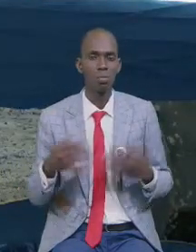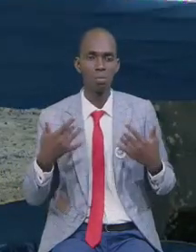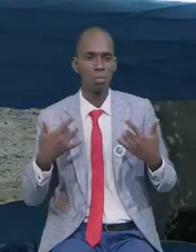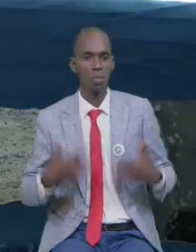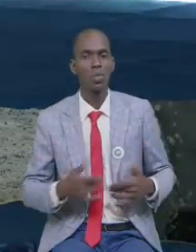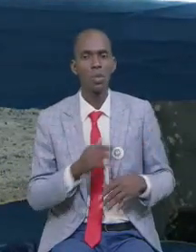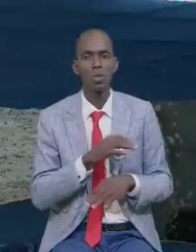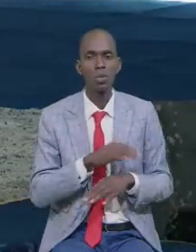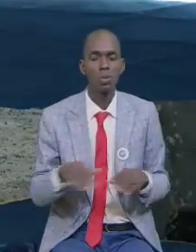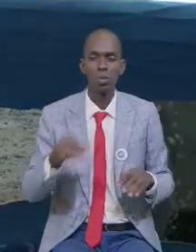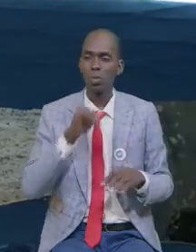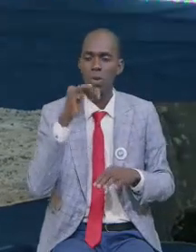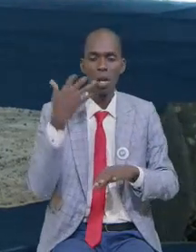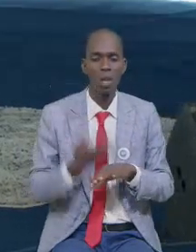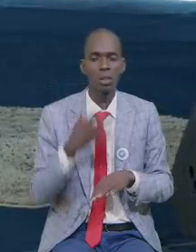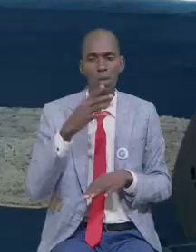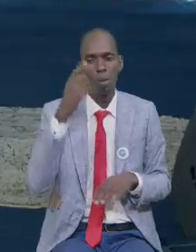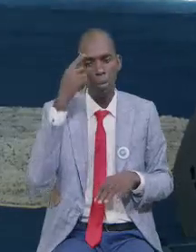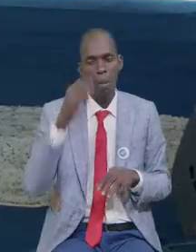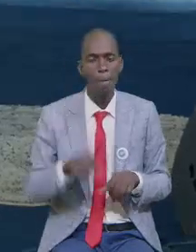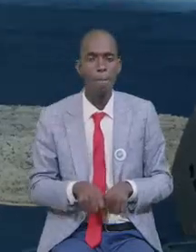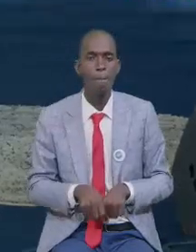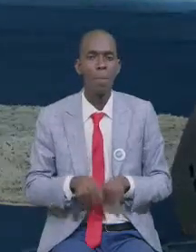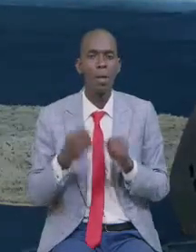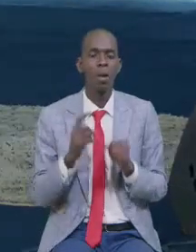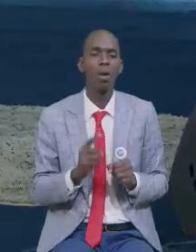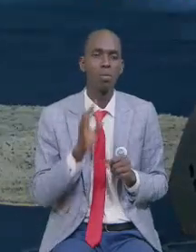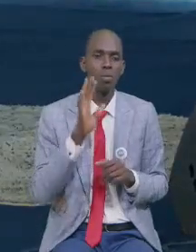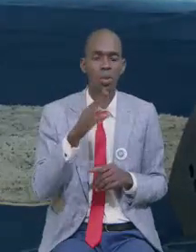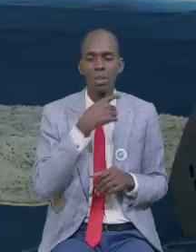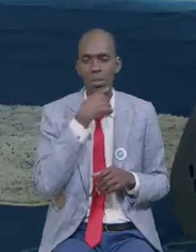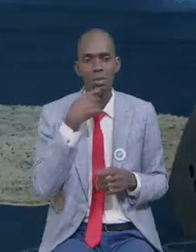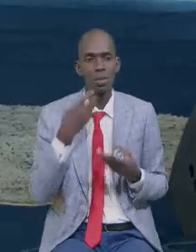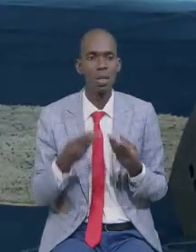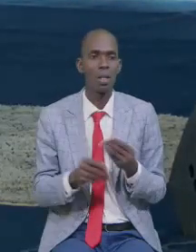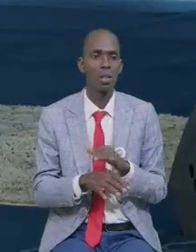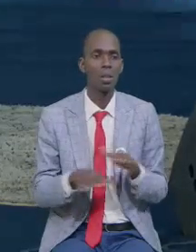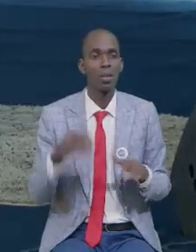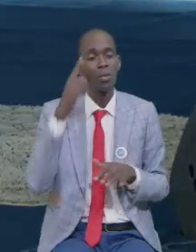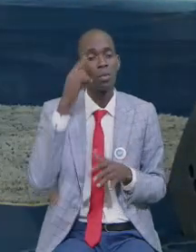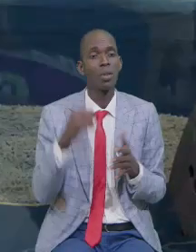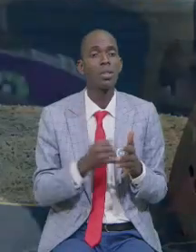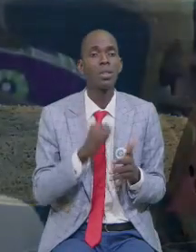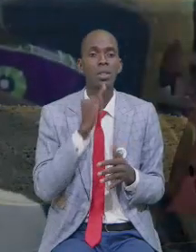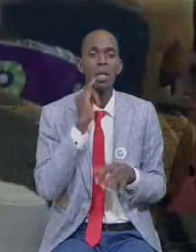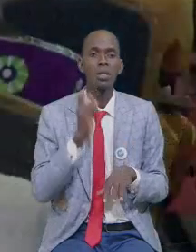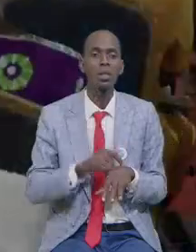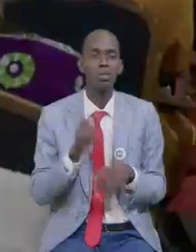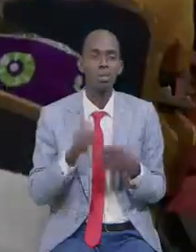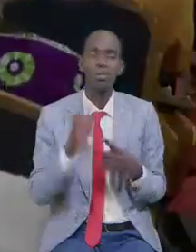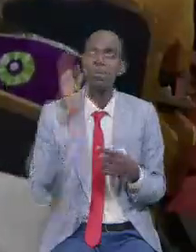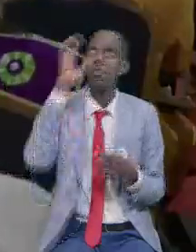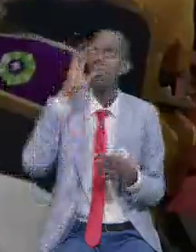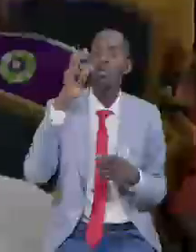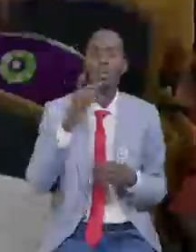your mind. Break up your fallow ground. For it is time to seek the